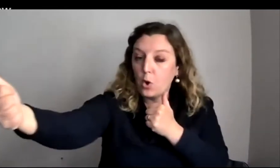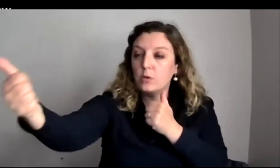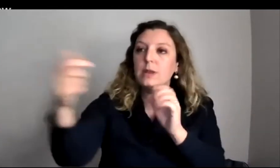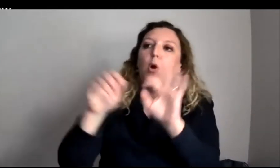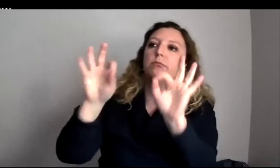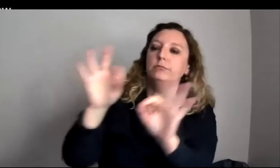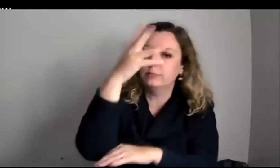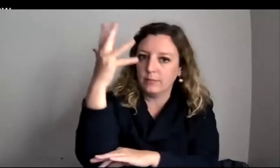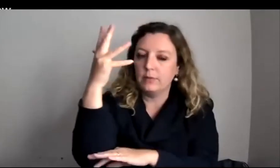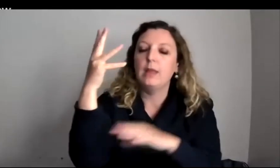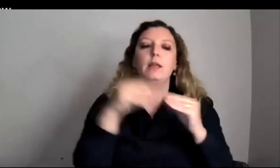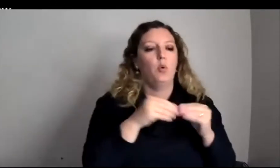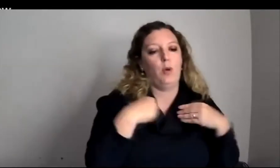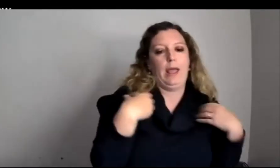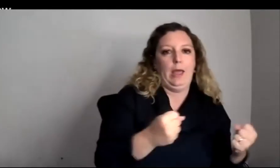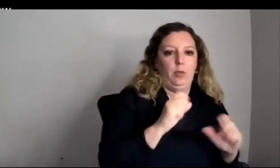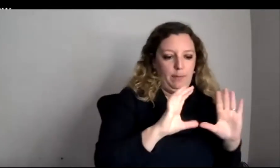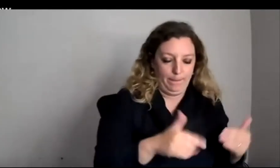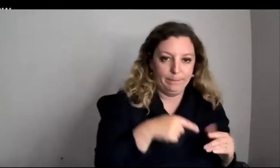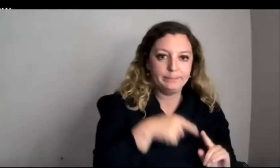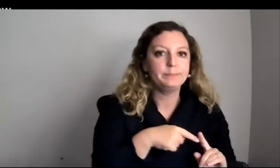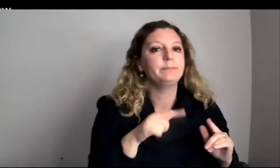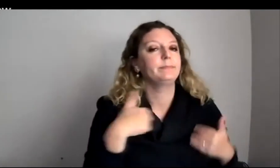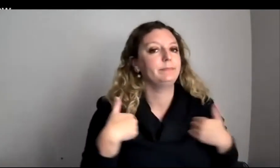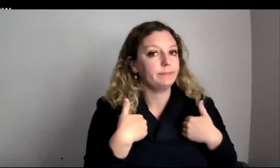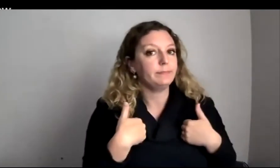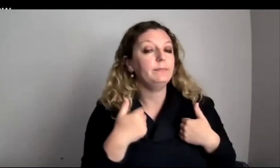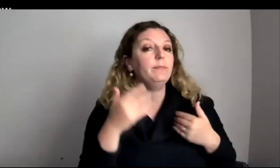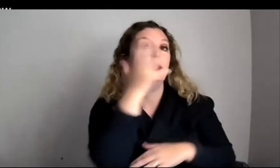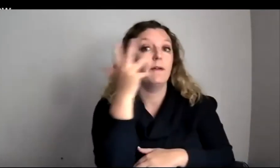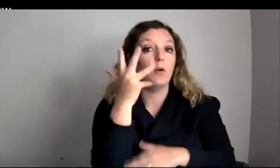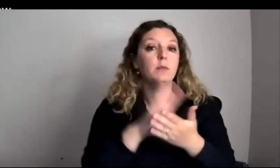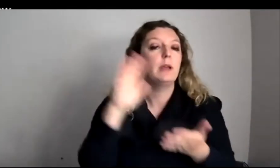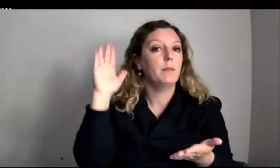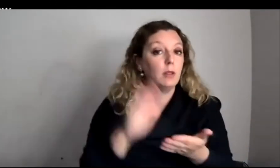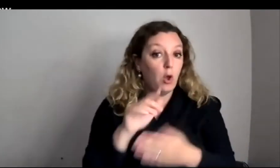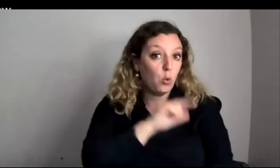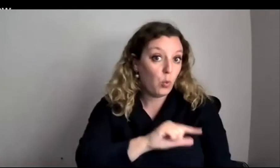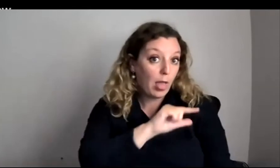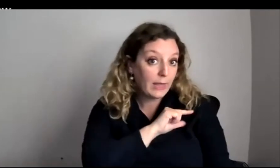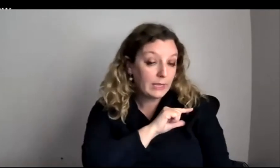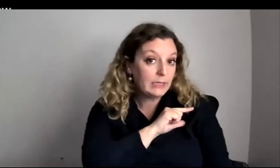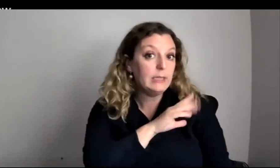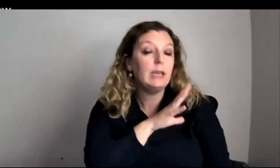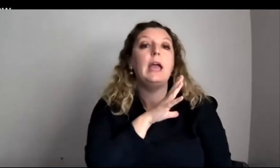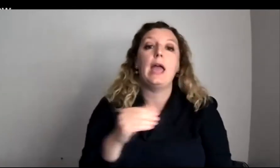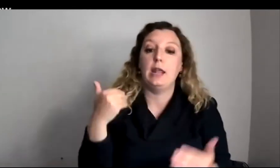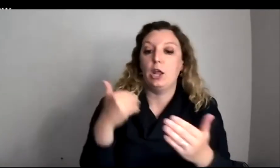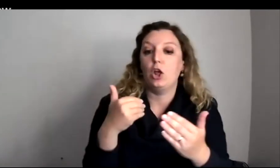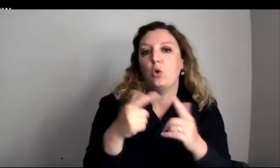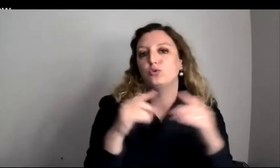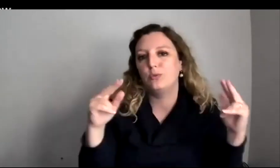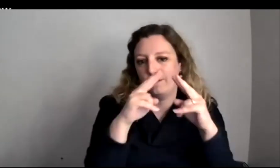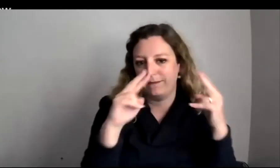gene flow, the healthier the population. And that as forests become lower quality and as they are closer to